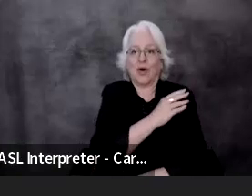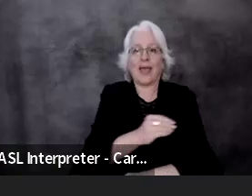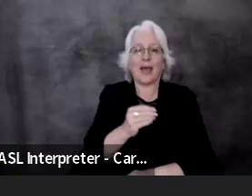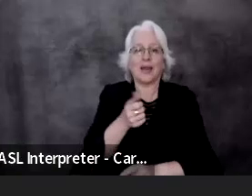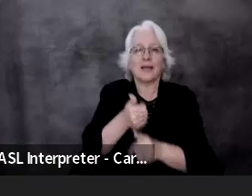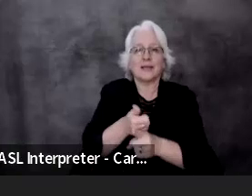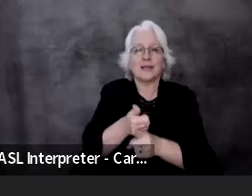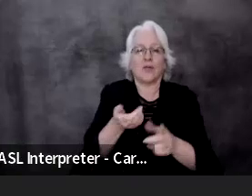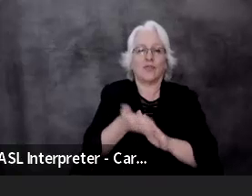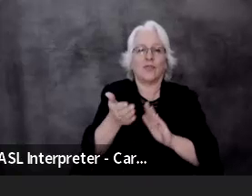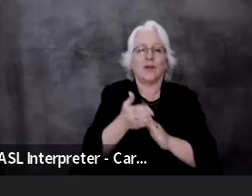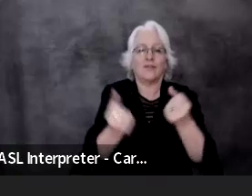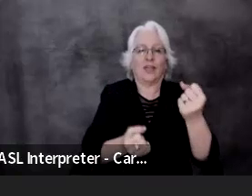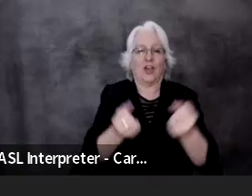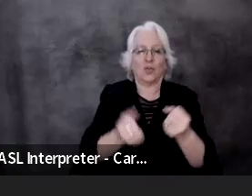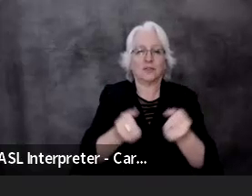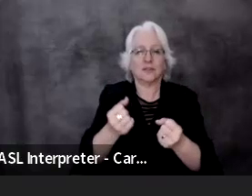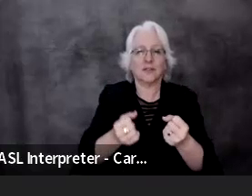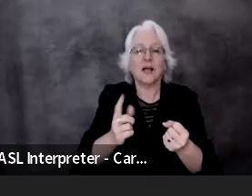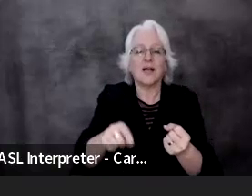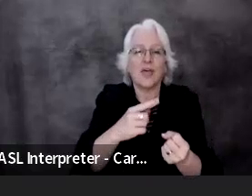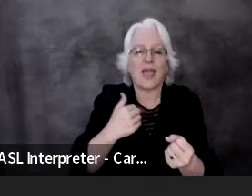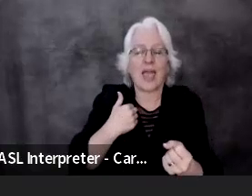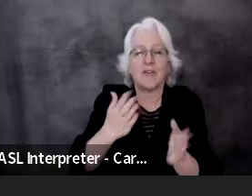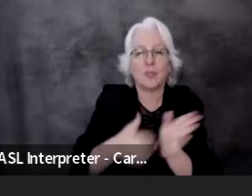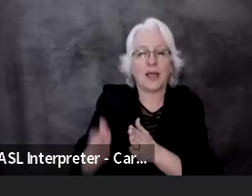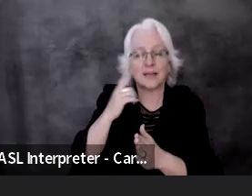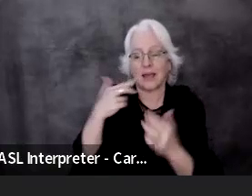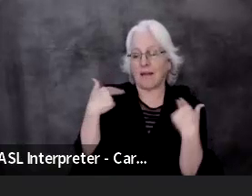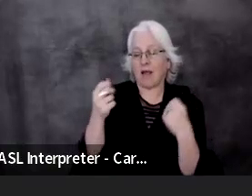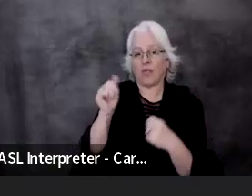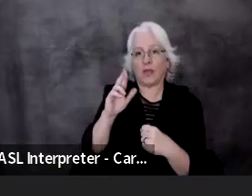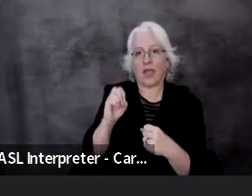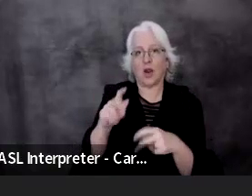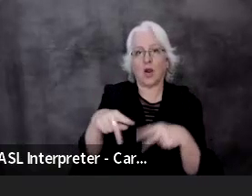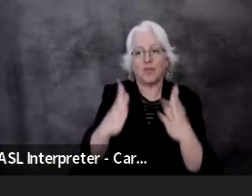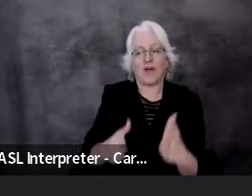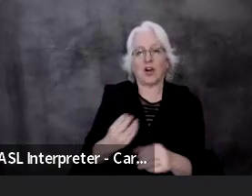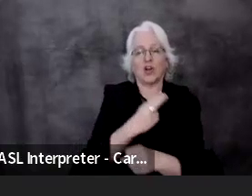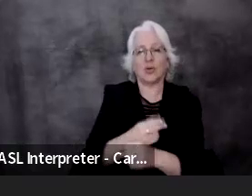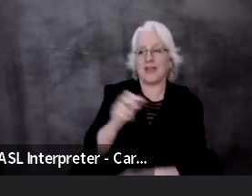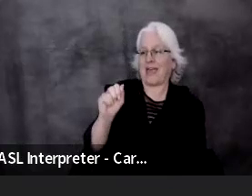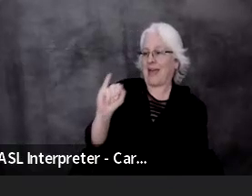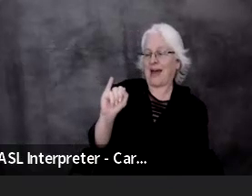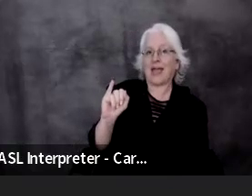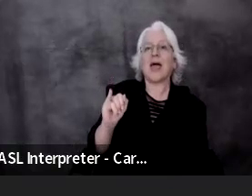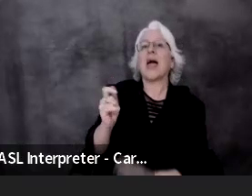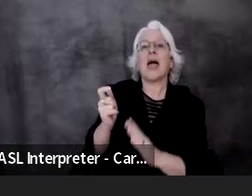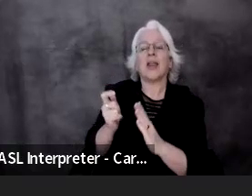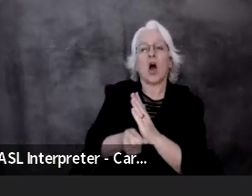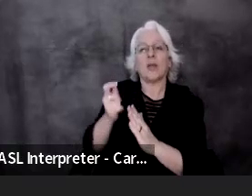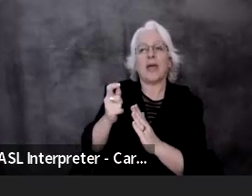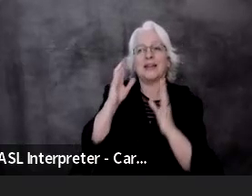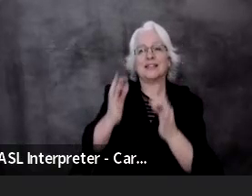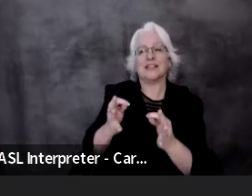vehicles. States, health plans, and healthcare providers are using AI and automated decision-making tools, or ADTs,